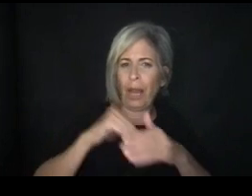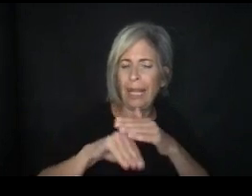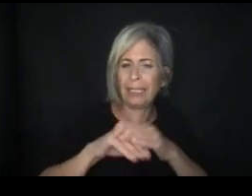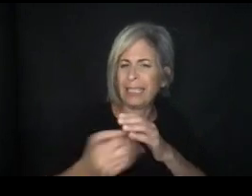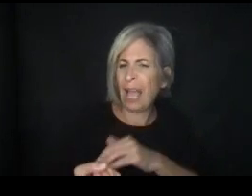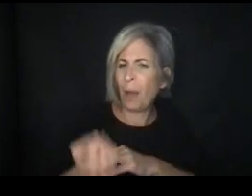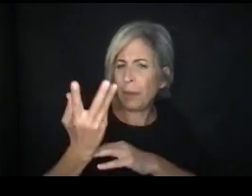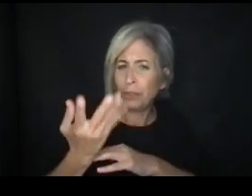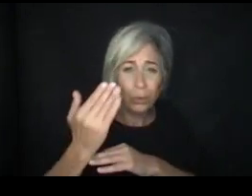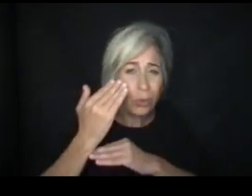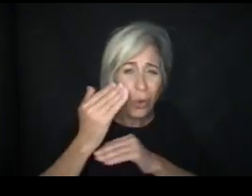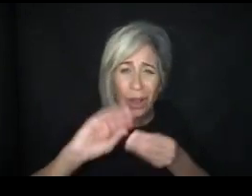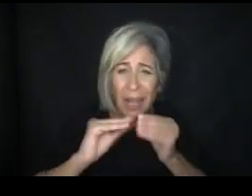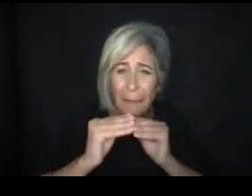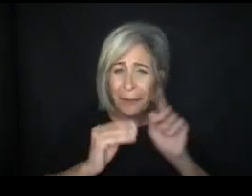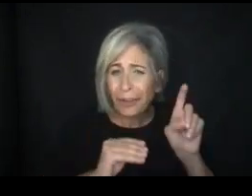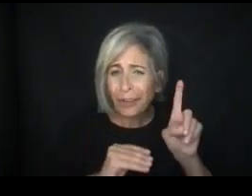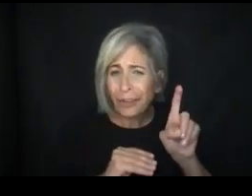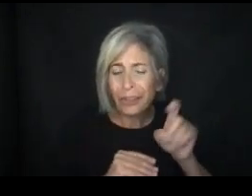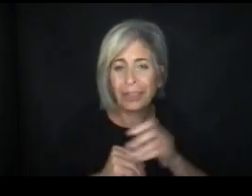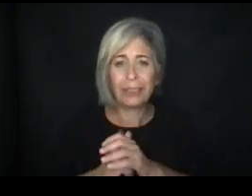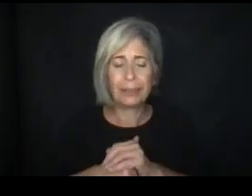Does anybody have that number?